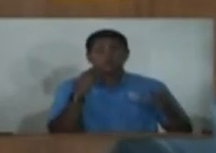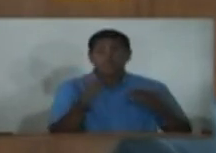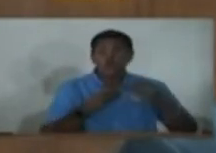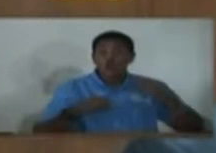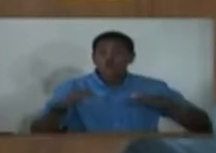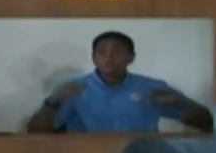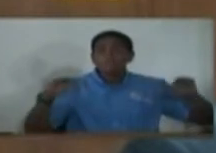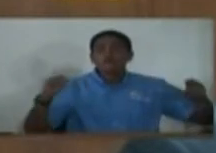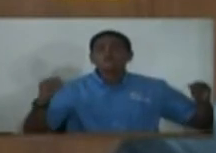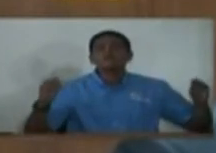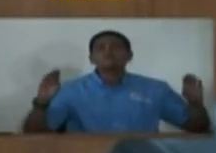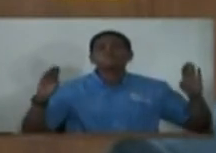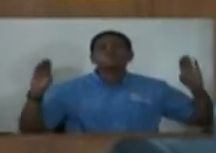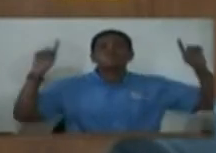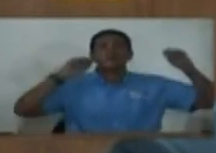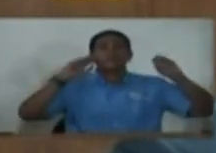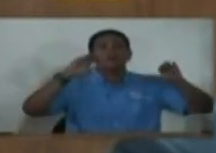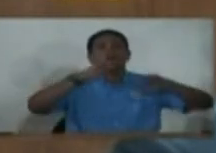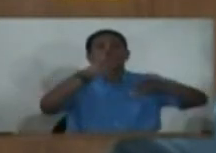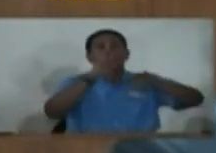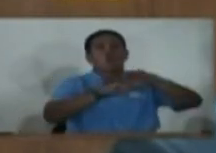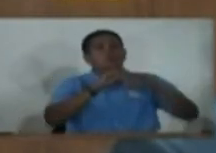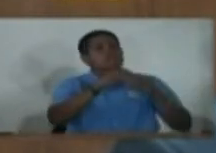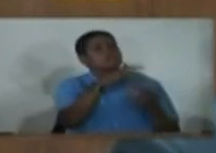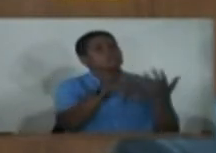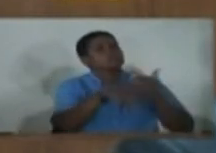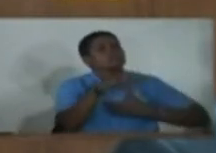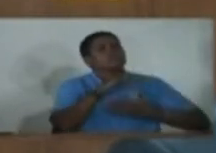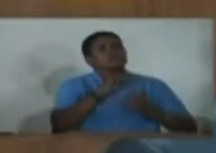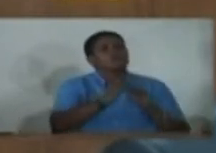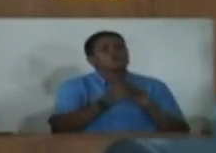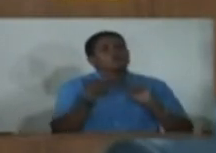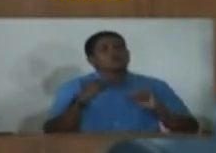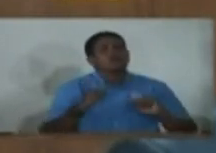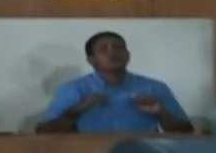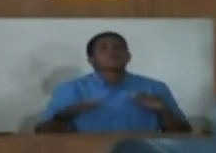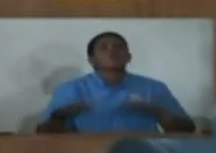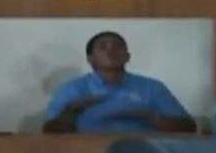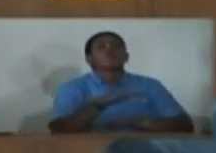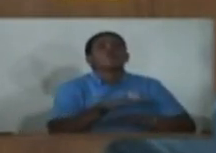normalcy in the society, how we can move around,